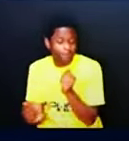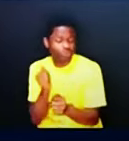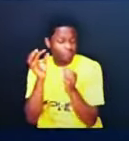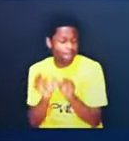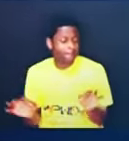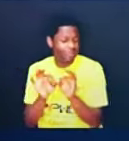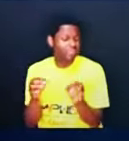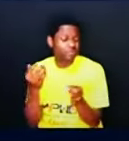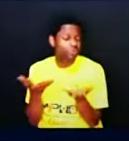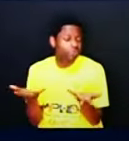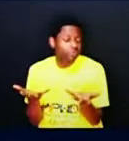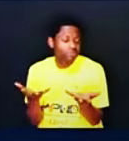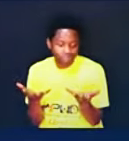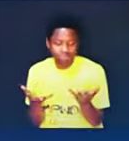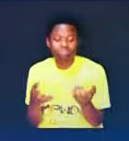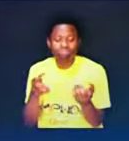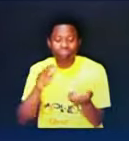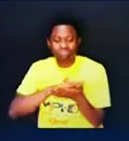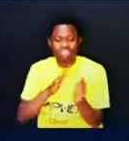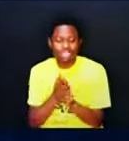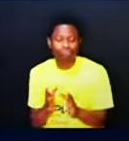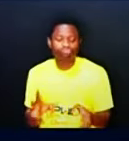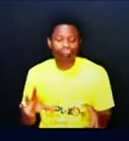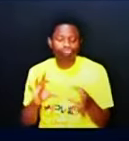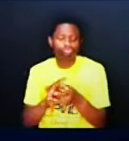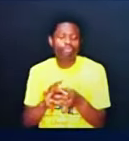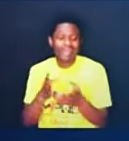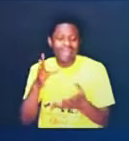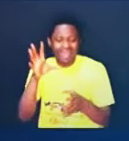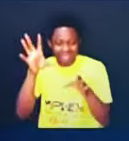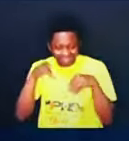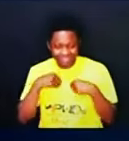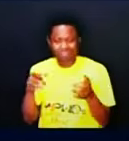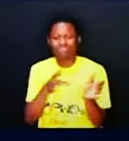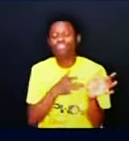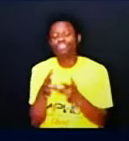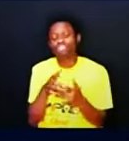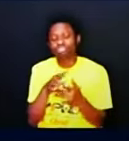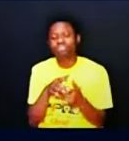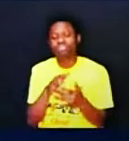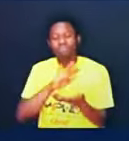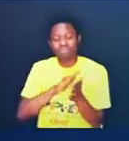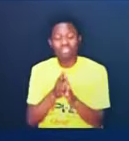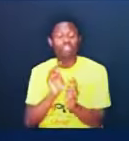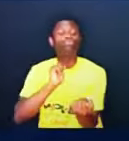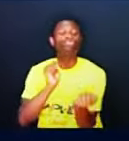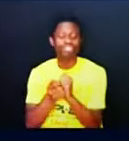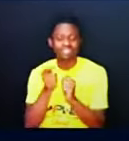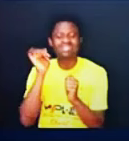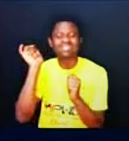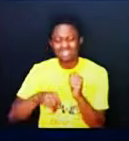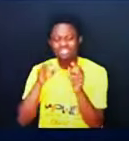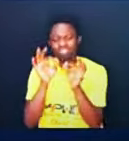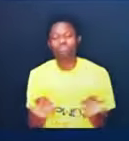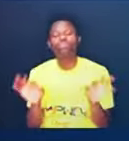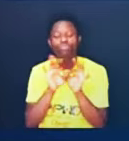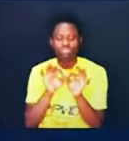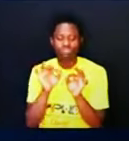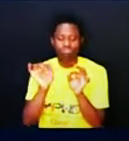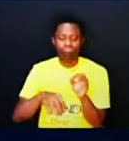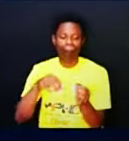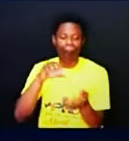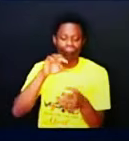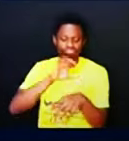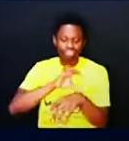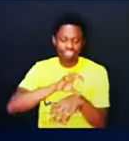edin sunye e ba yudafo eni amama mufo ntempa." It sounds like na ehia ye. Now so apamfu frey